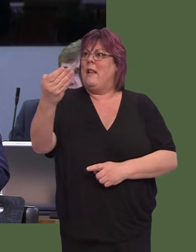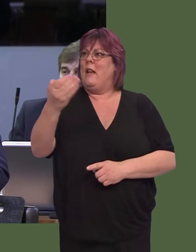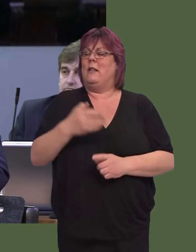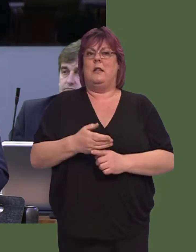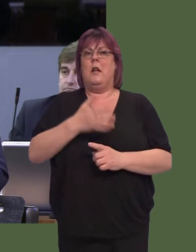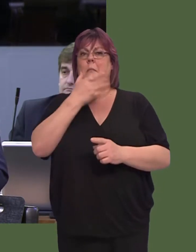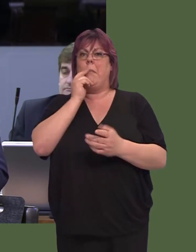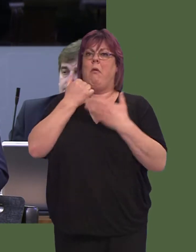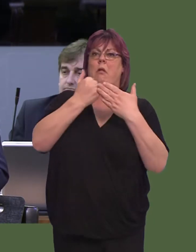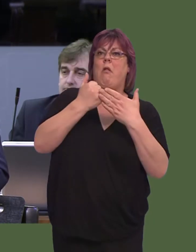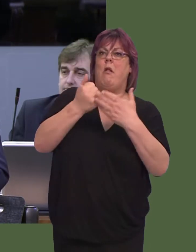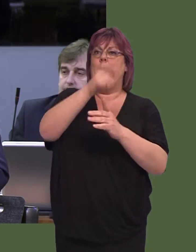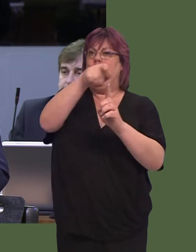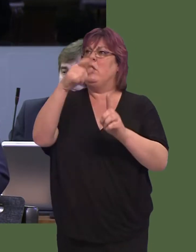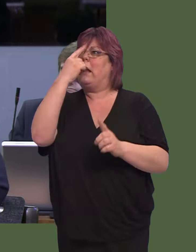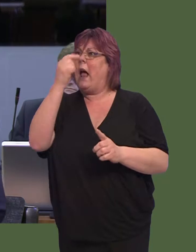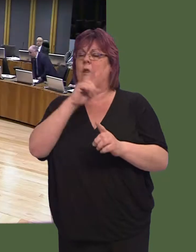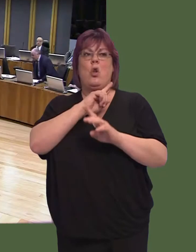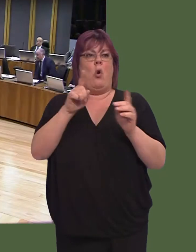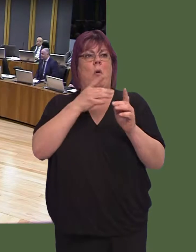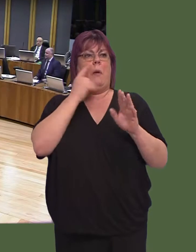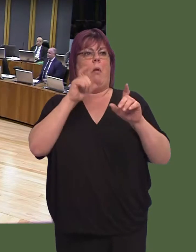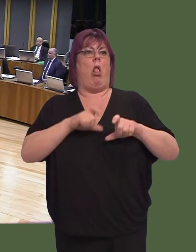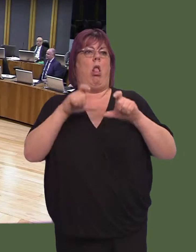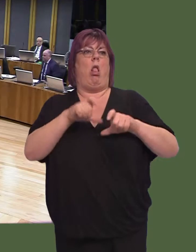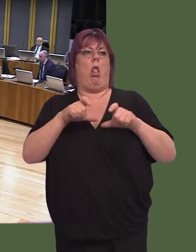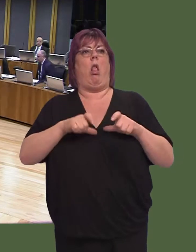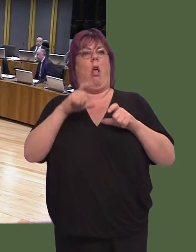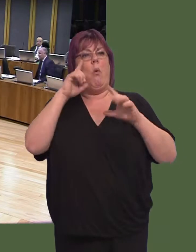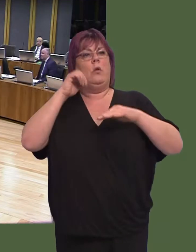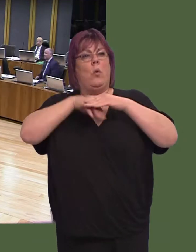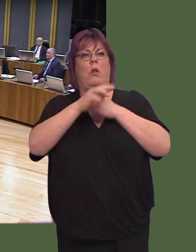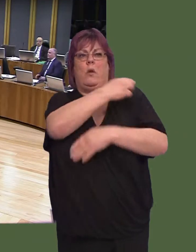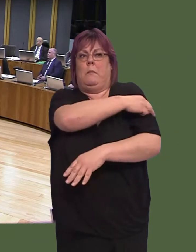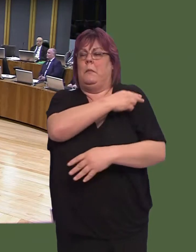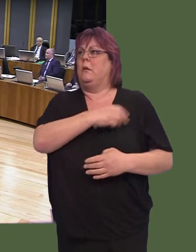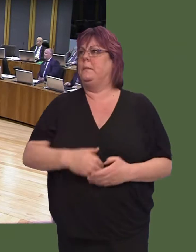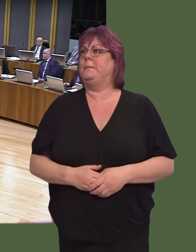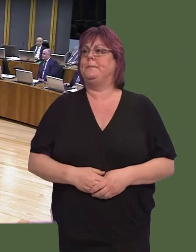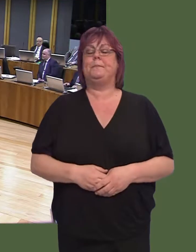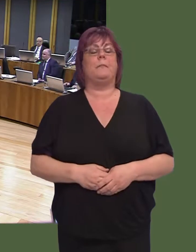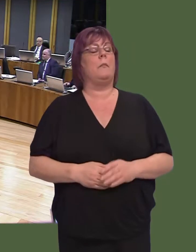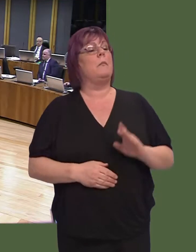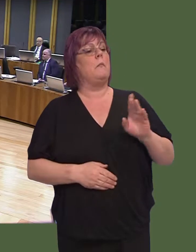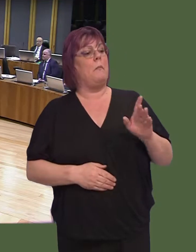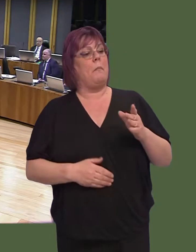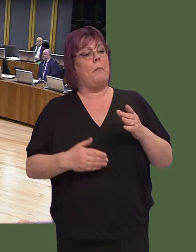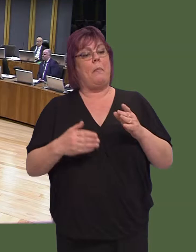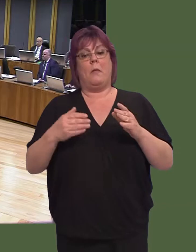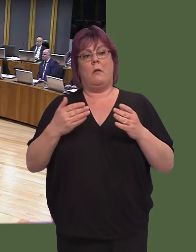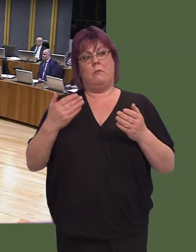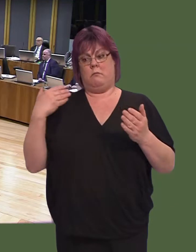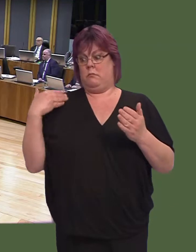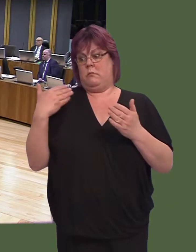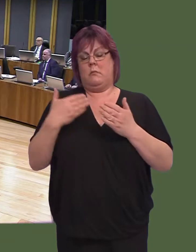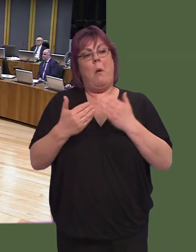instead of being parked in car parks around the country? Well, I can say to the Leader of the Opposition that more registered nurses are working in the NHS